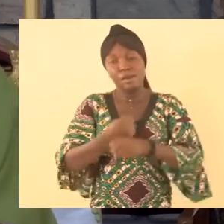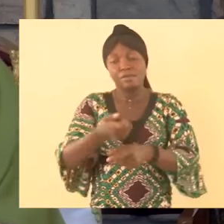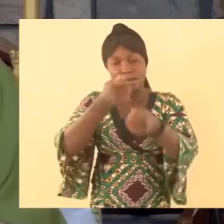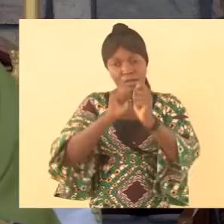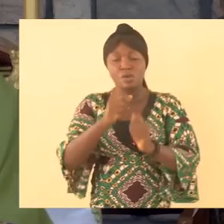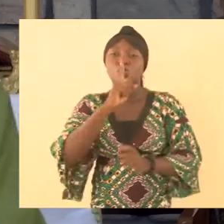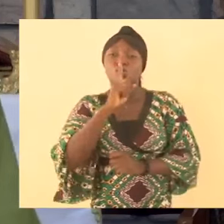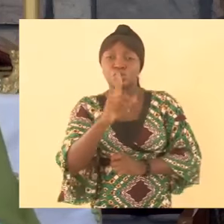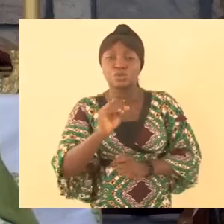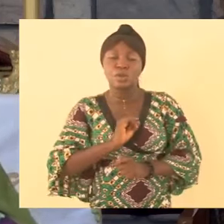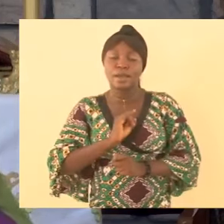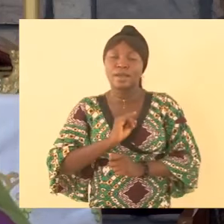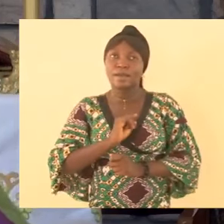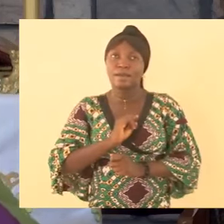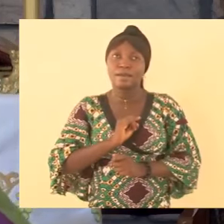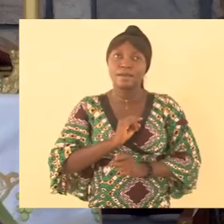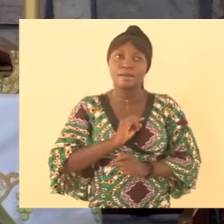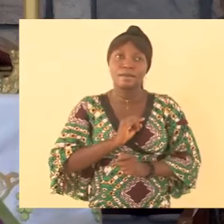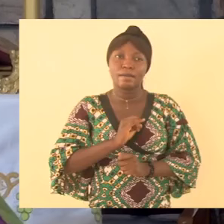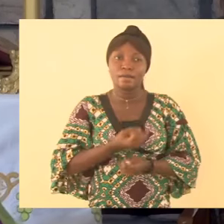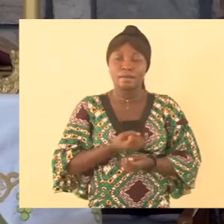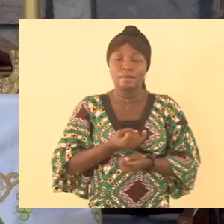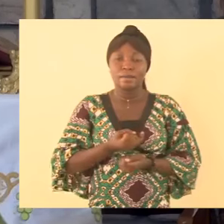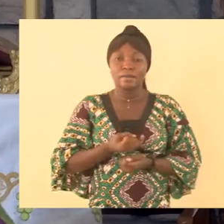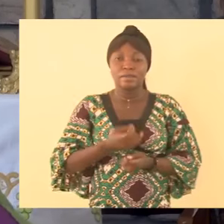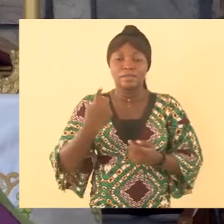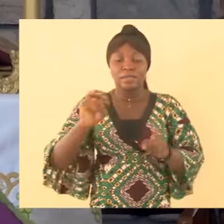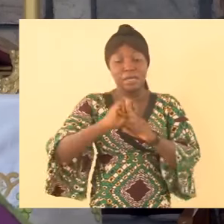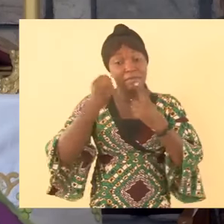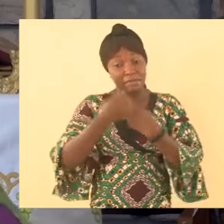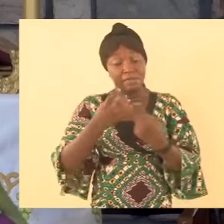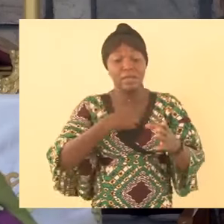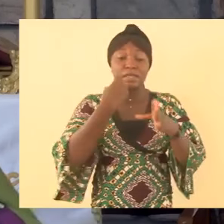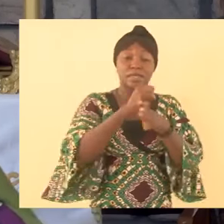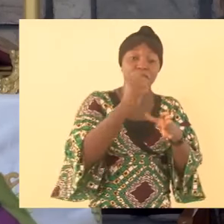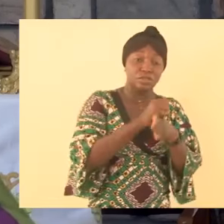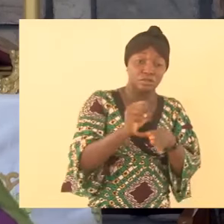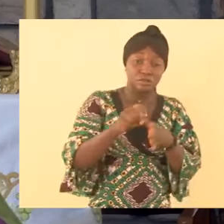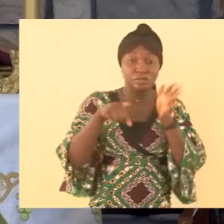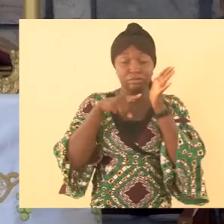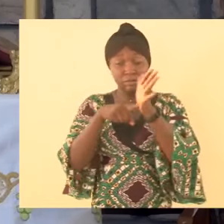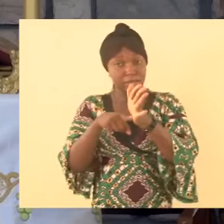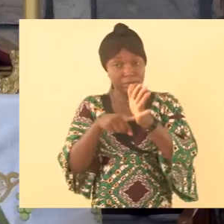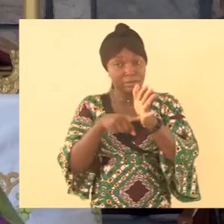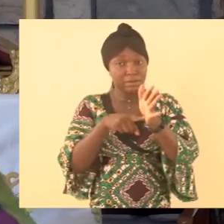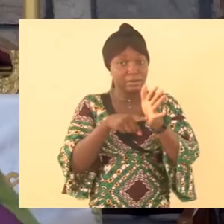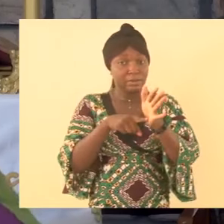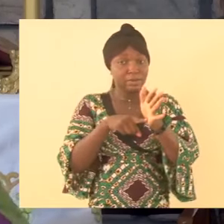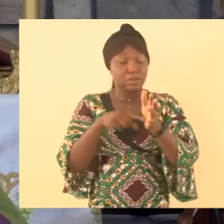True, I consider the carnival-like environment and the sheer entertainment,